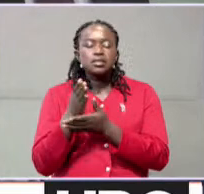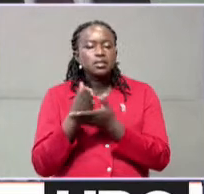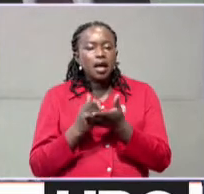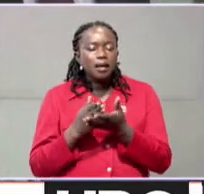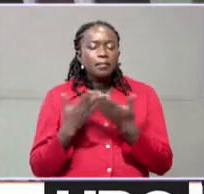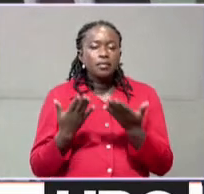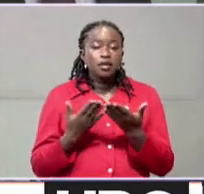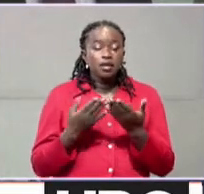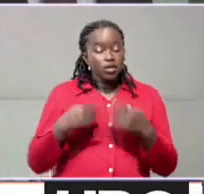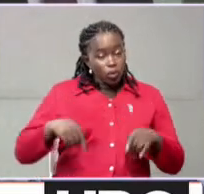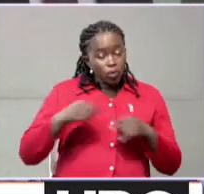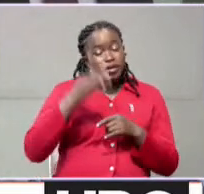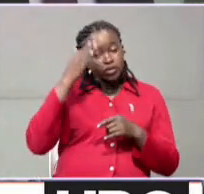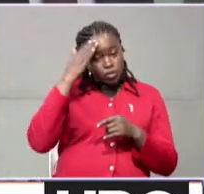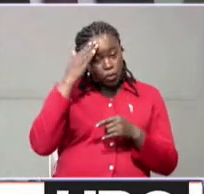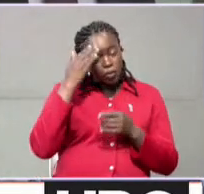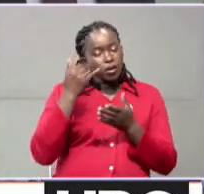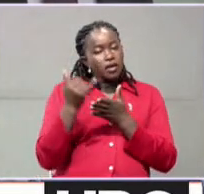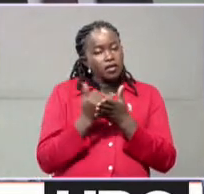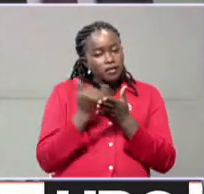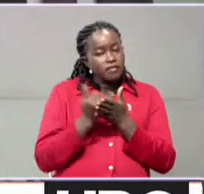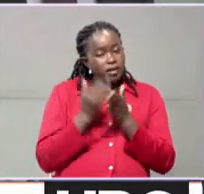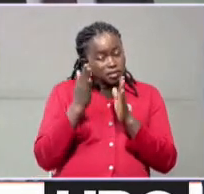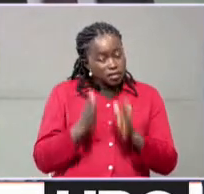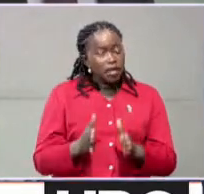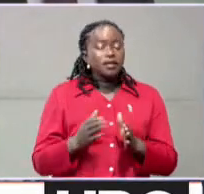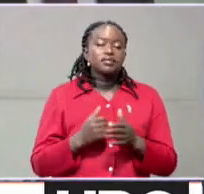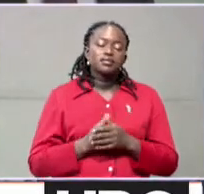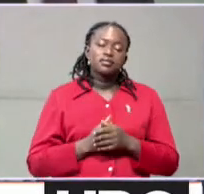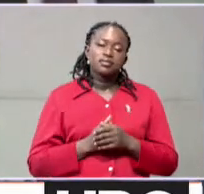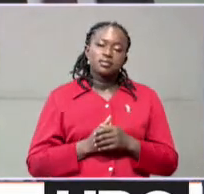we know of investors and